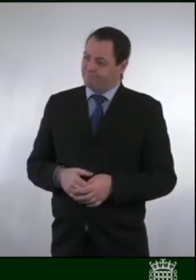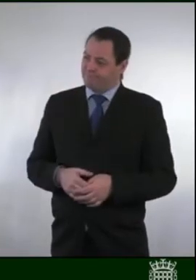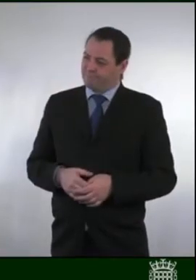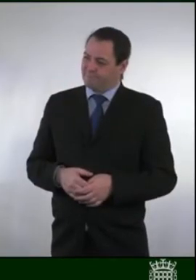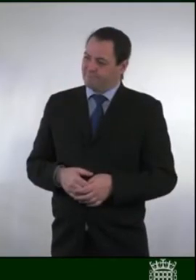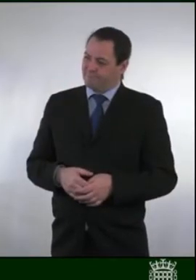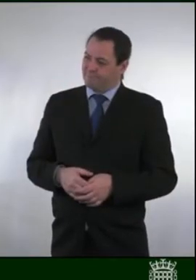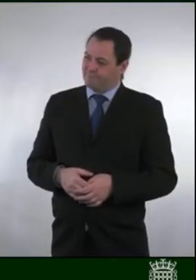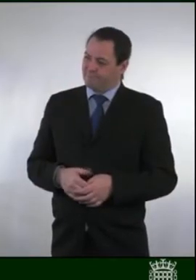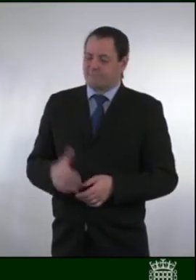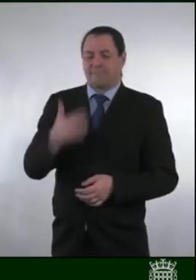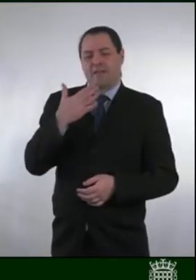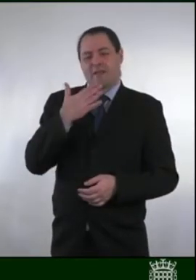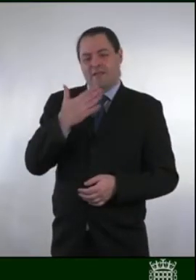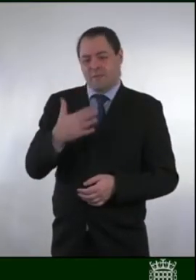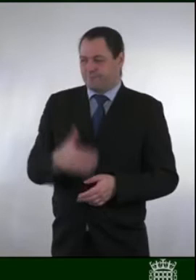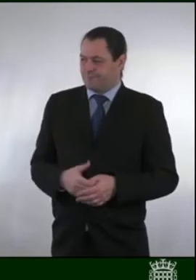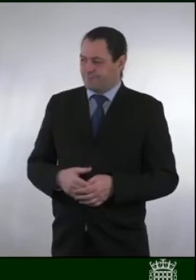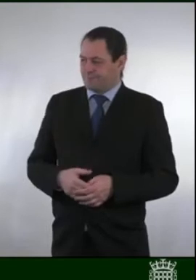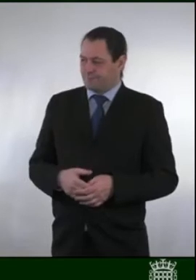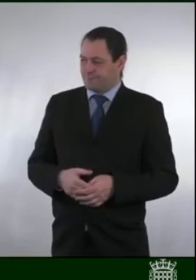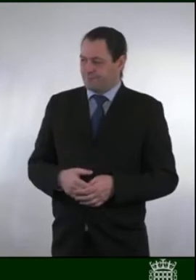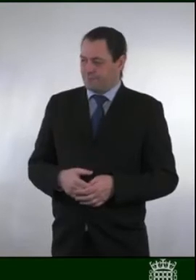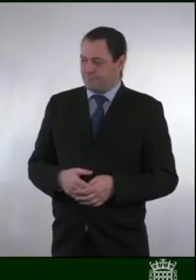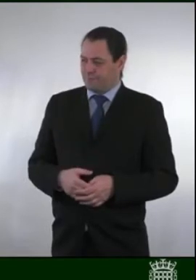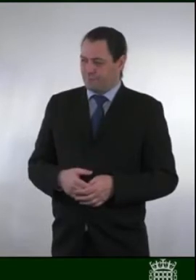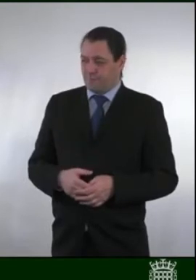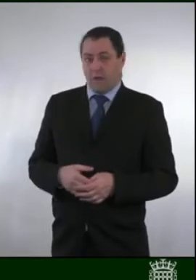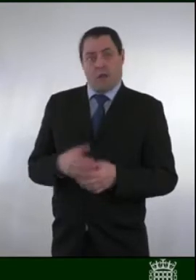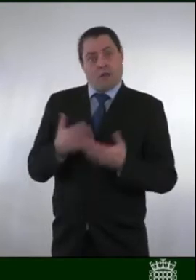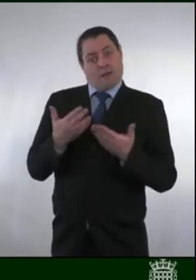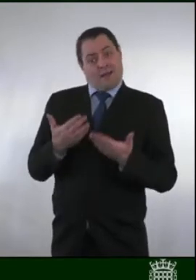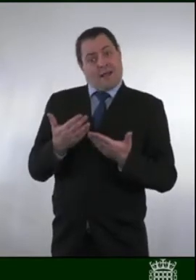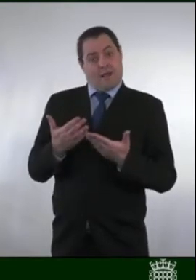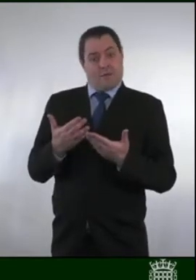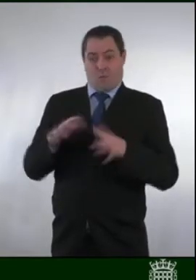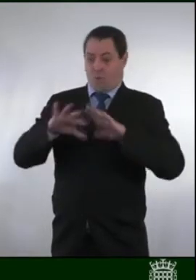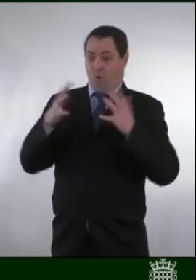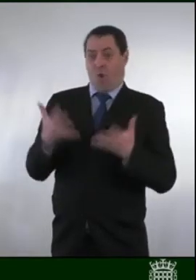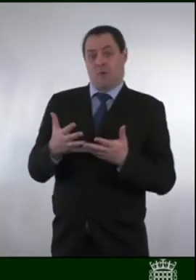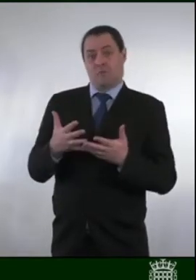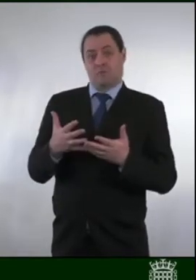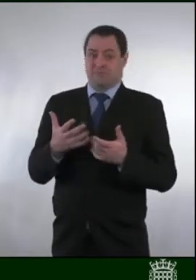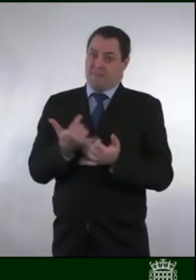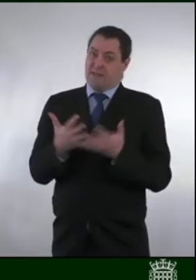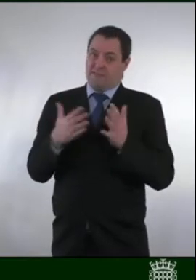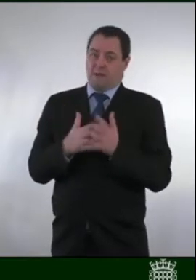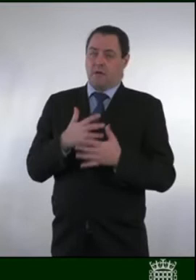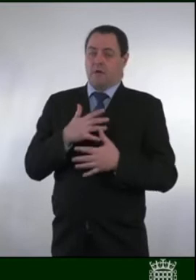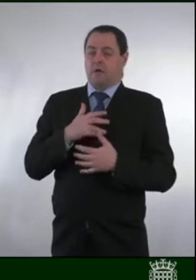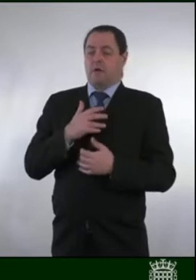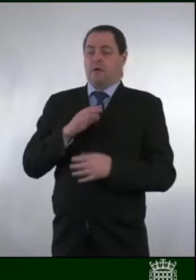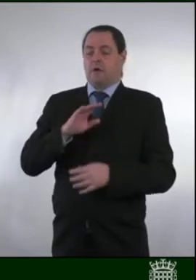Thank you, Mr. Speaker. This afternoon, millions around the world will breathe a massive sigh of relief when President Joe